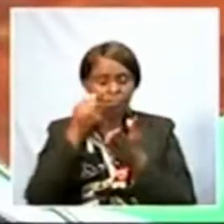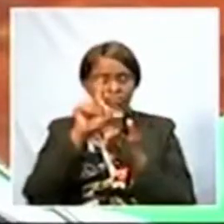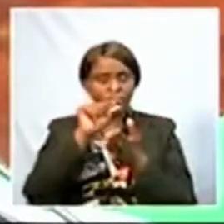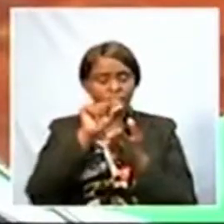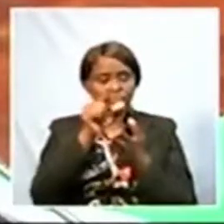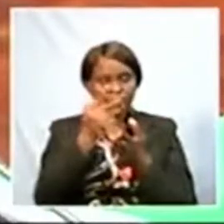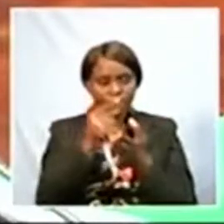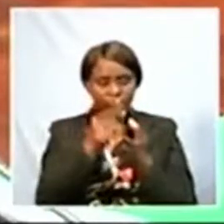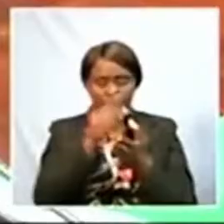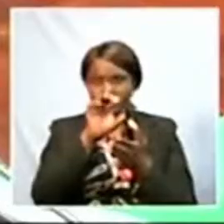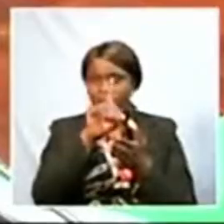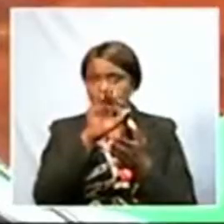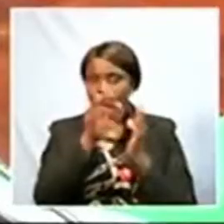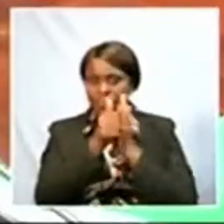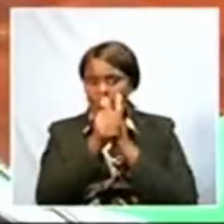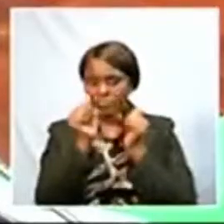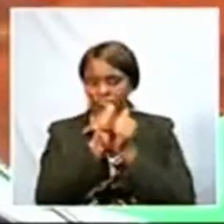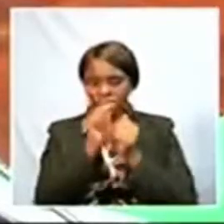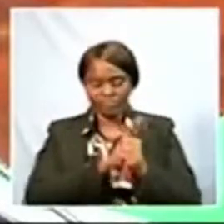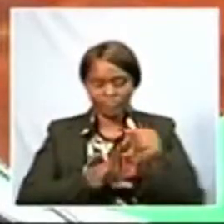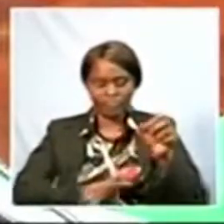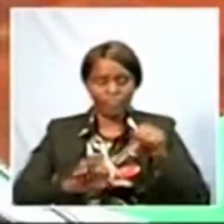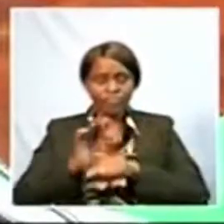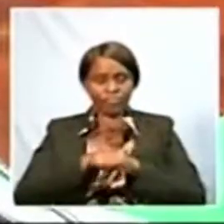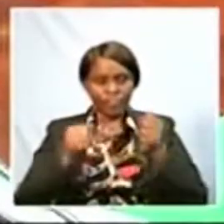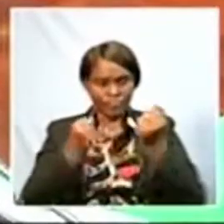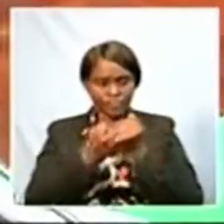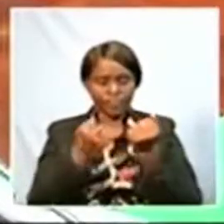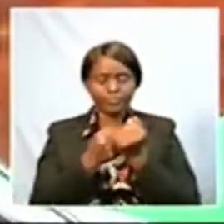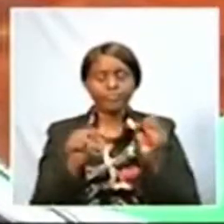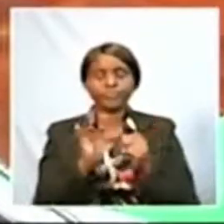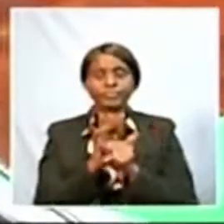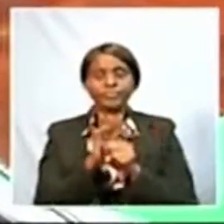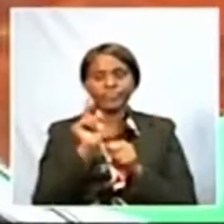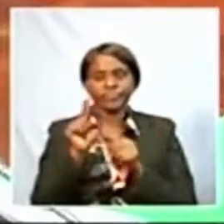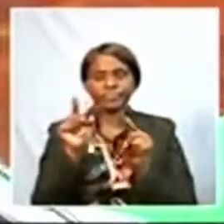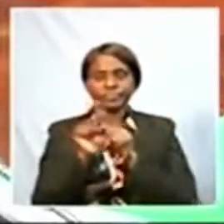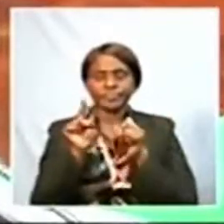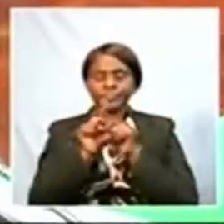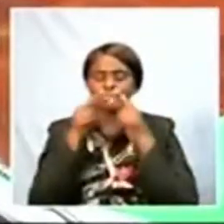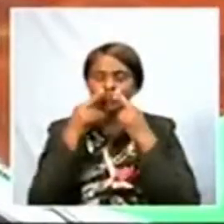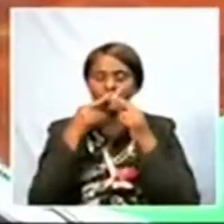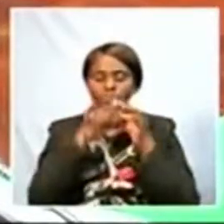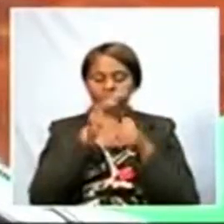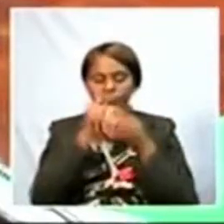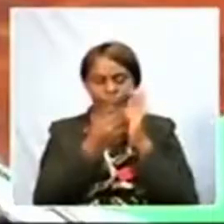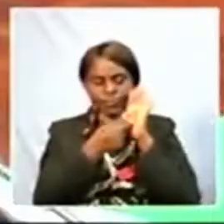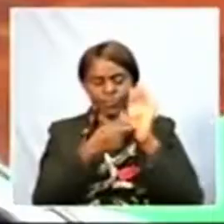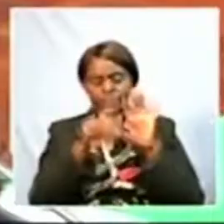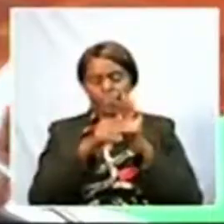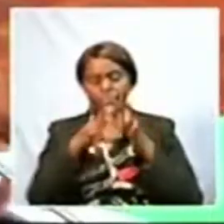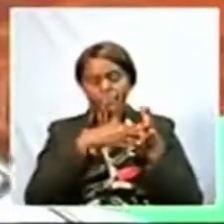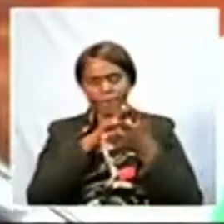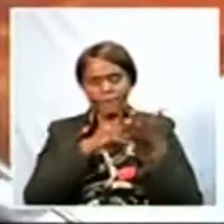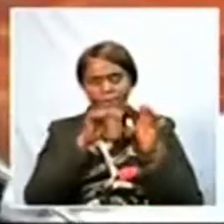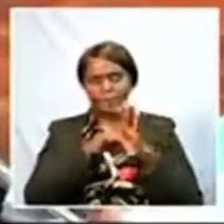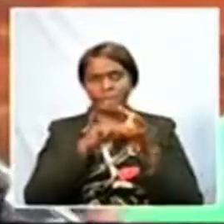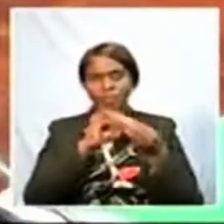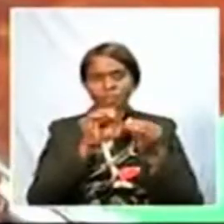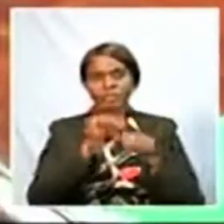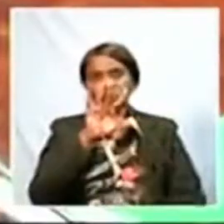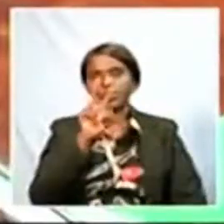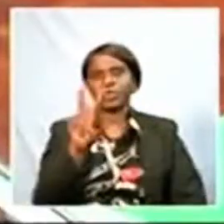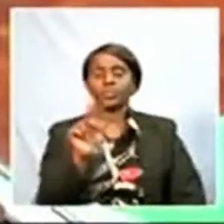2023 CDF skills and secondary boarding bursaries that was undertaken, and the results are shown in the table on page 52.